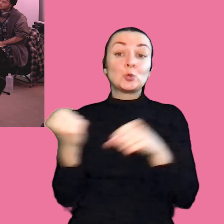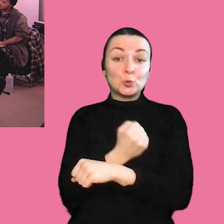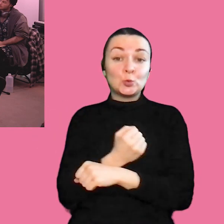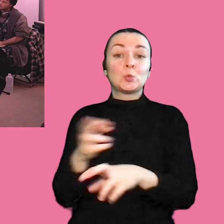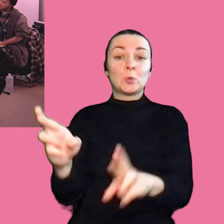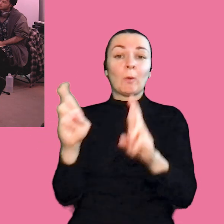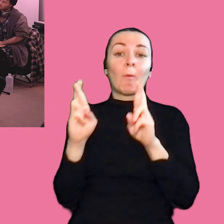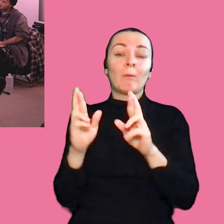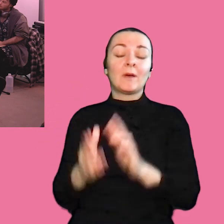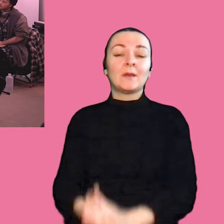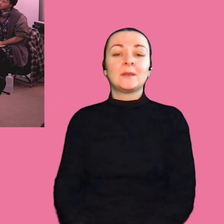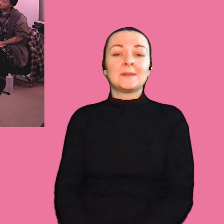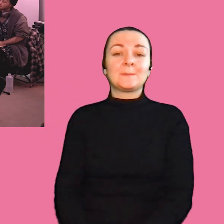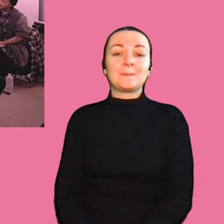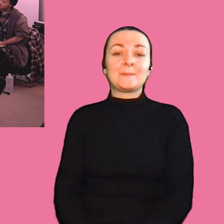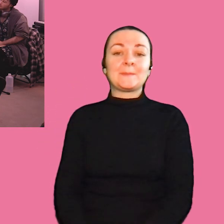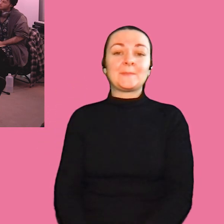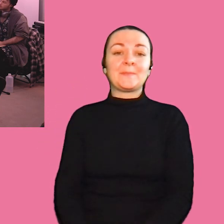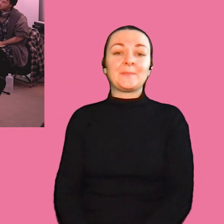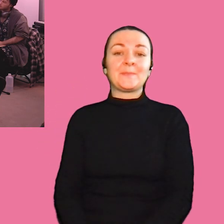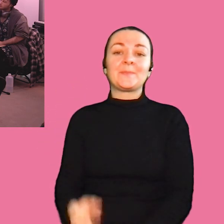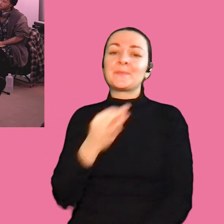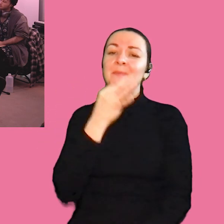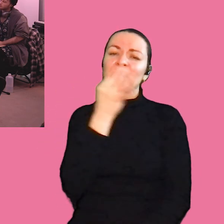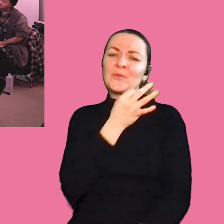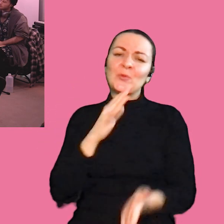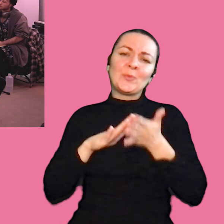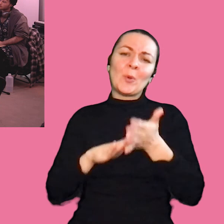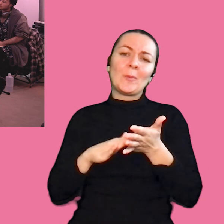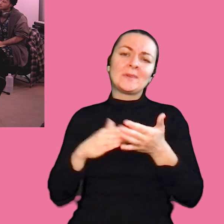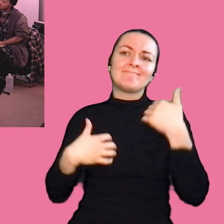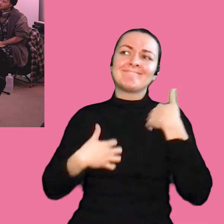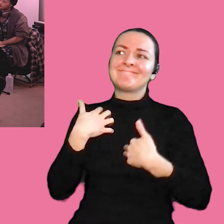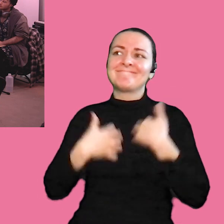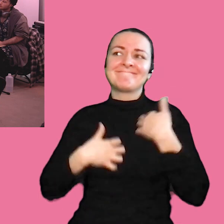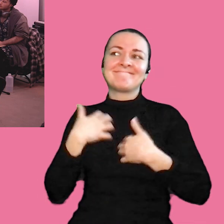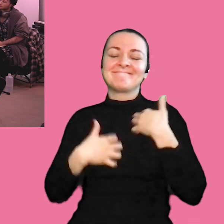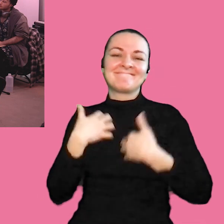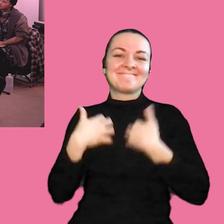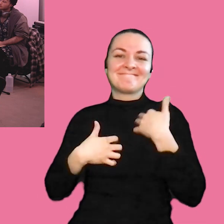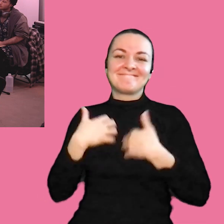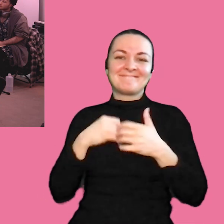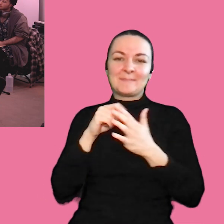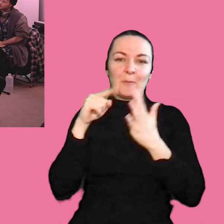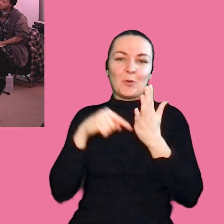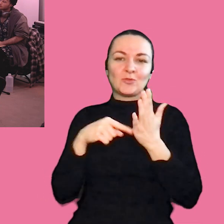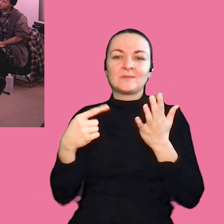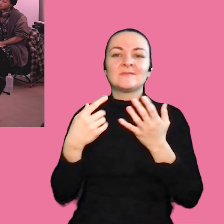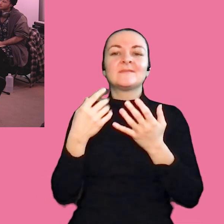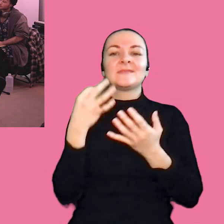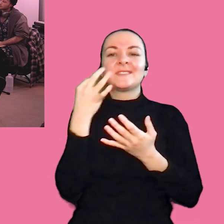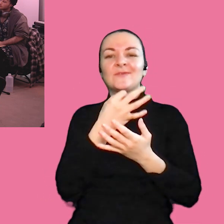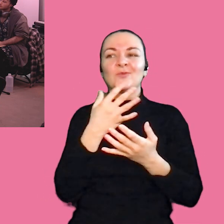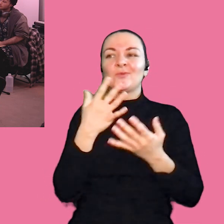a couple of moments in the project that have been really exciting. We've run a couple of film